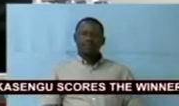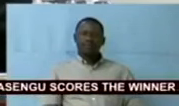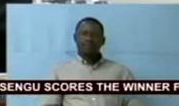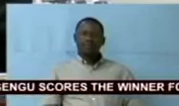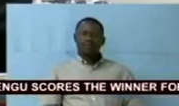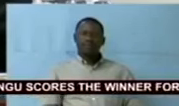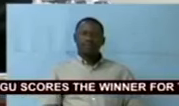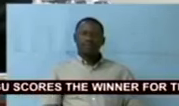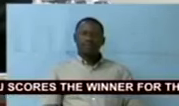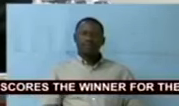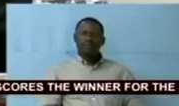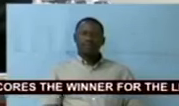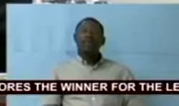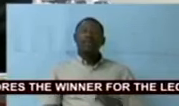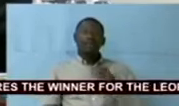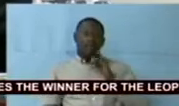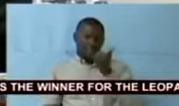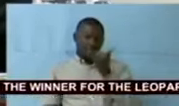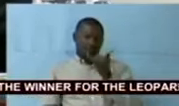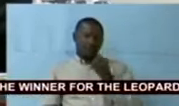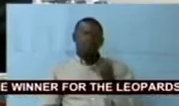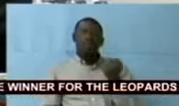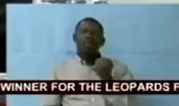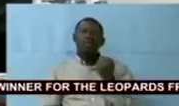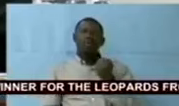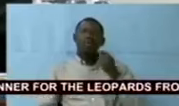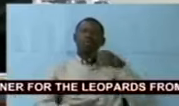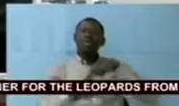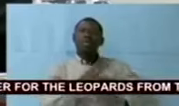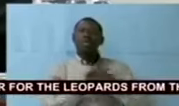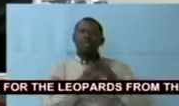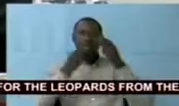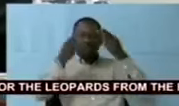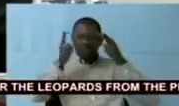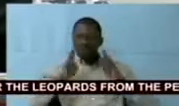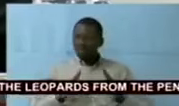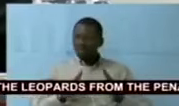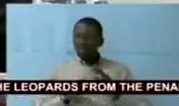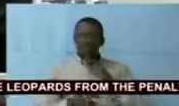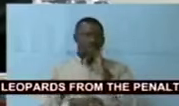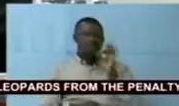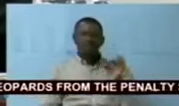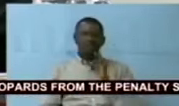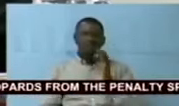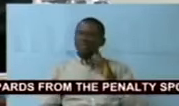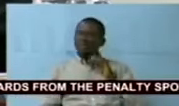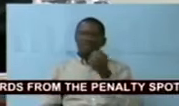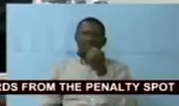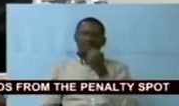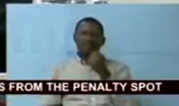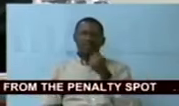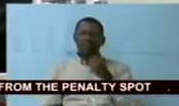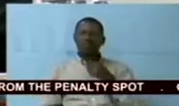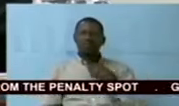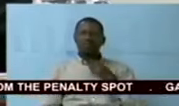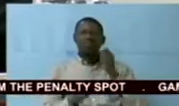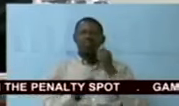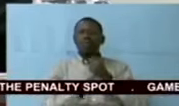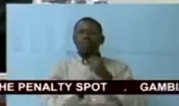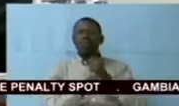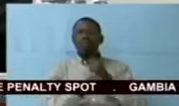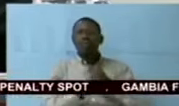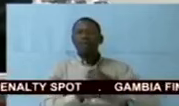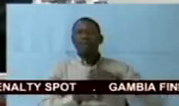you know, in law is very difficult to make conclusions.